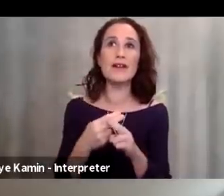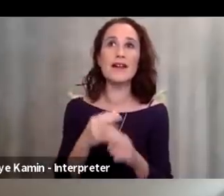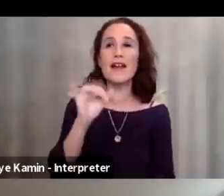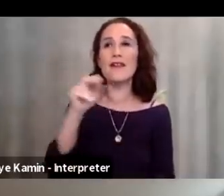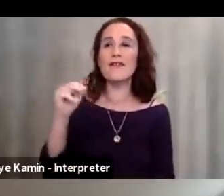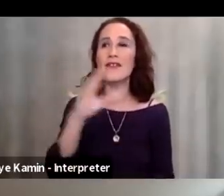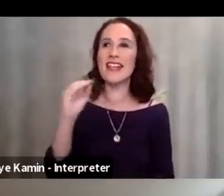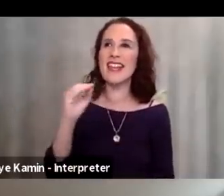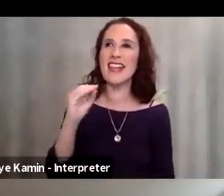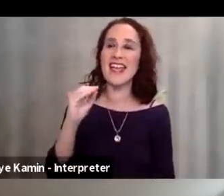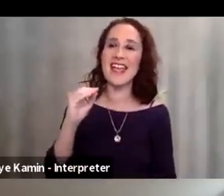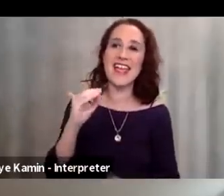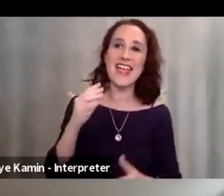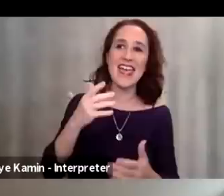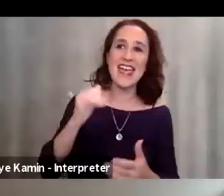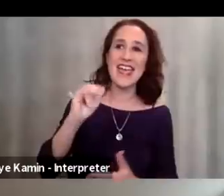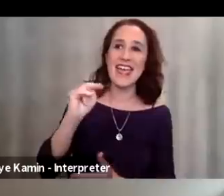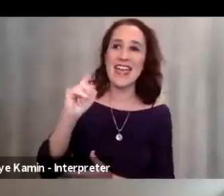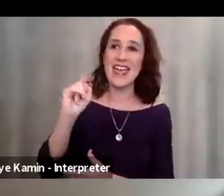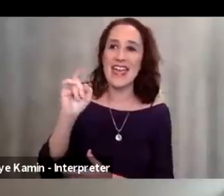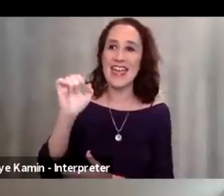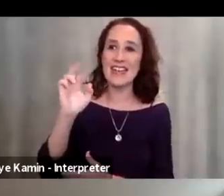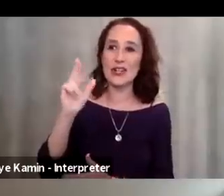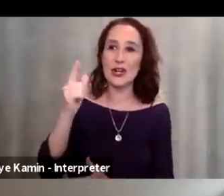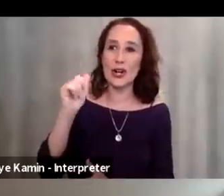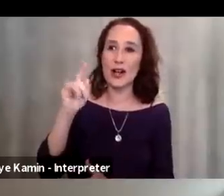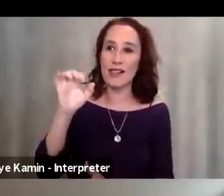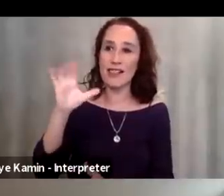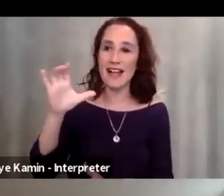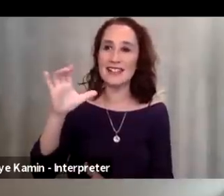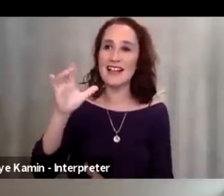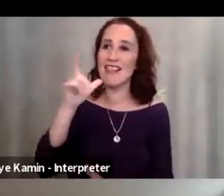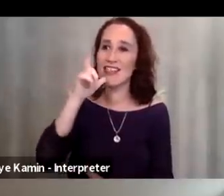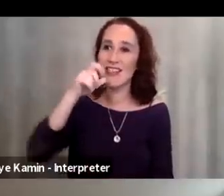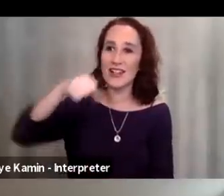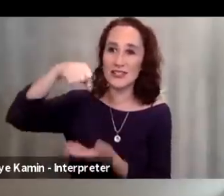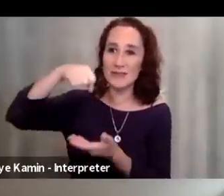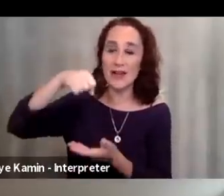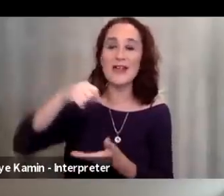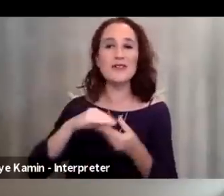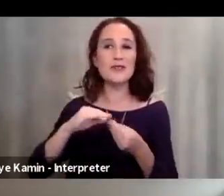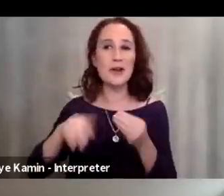the Intergalactic Lunchbox. It's the story of a boy named Finn who